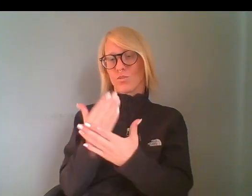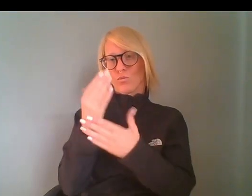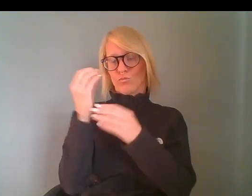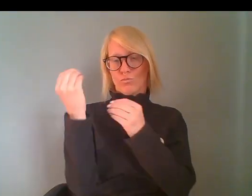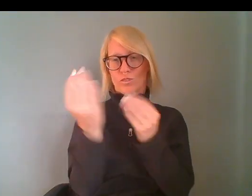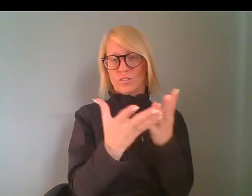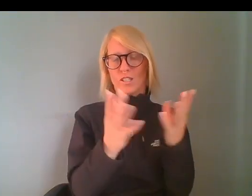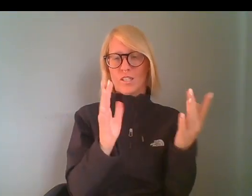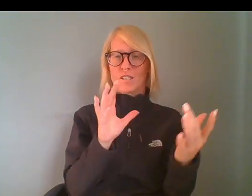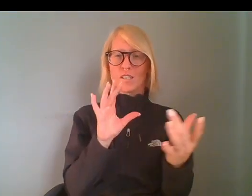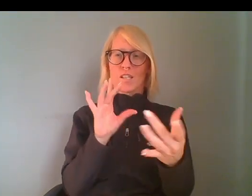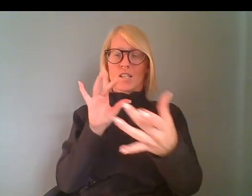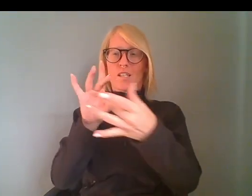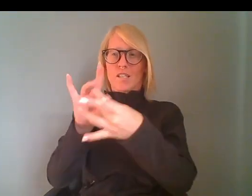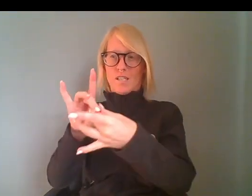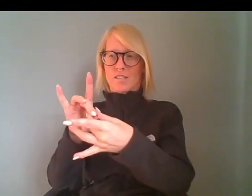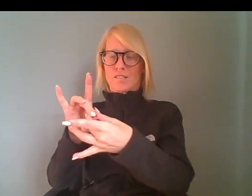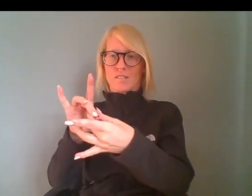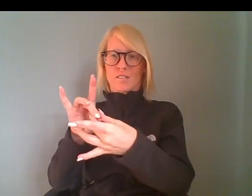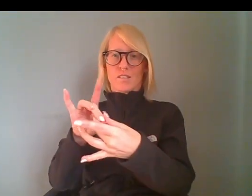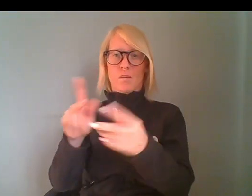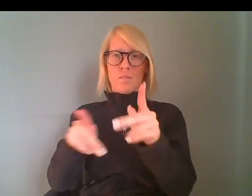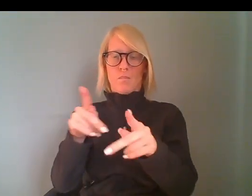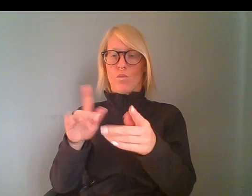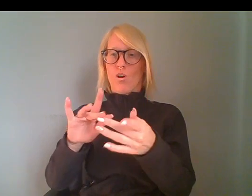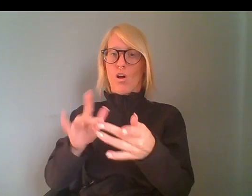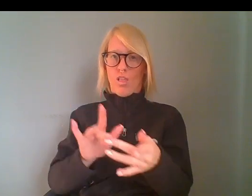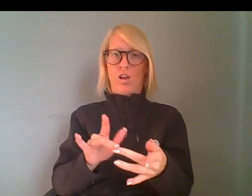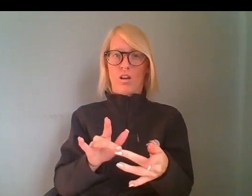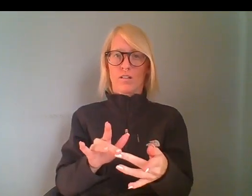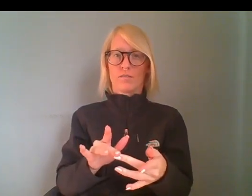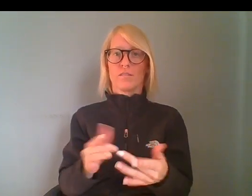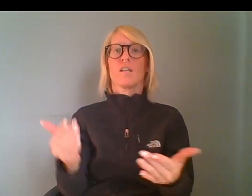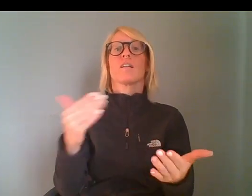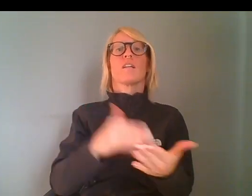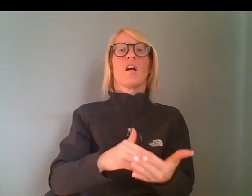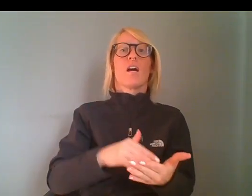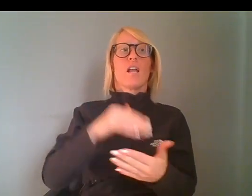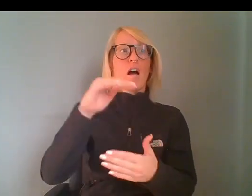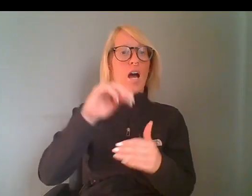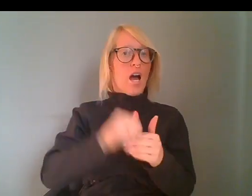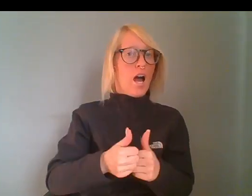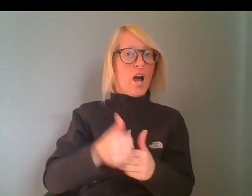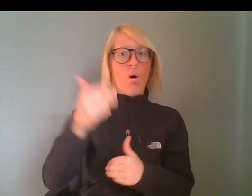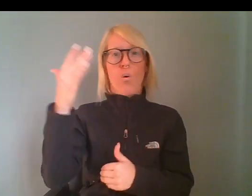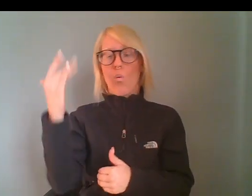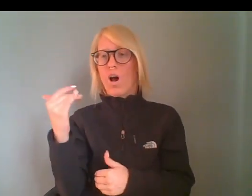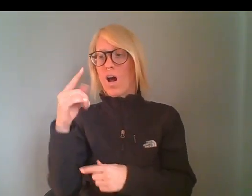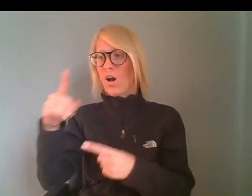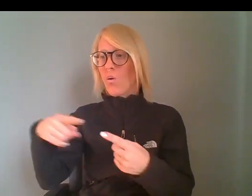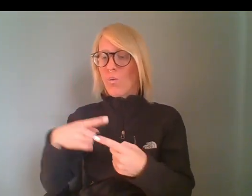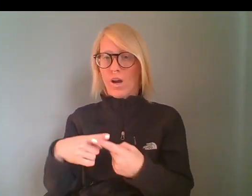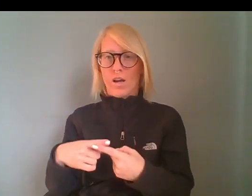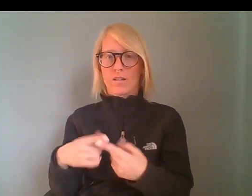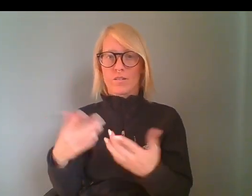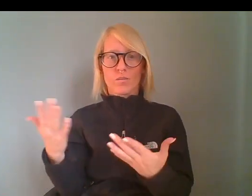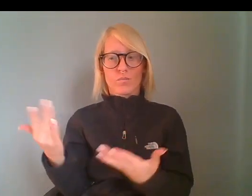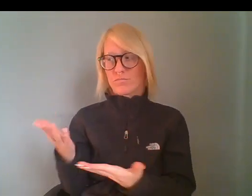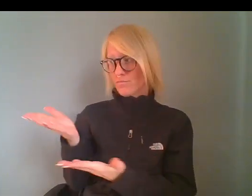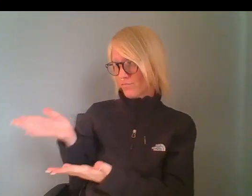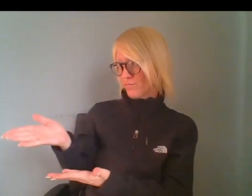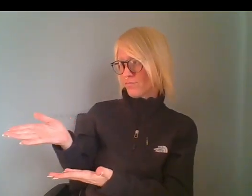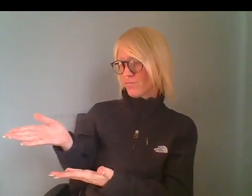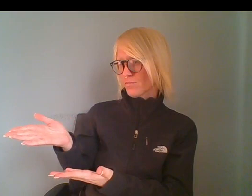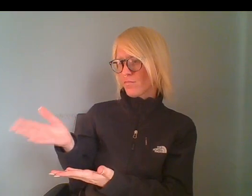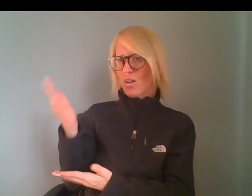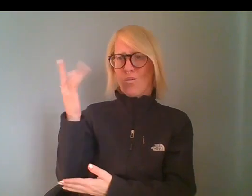people online. And again, the why and how. I'm not talking about personal use, but why and how would you want to get on Facebook for